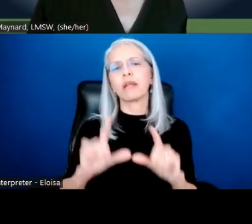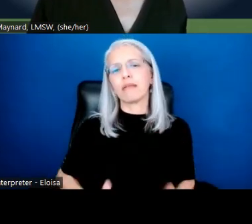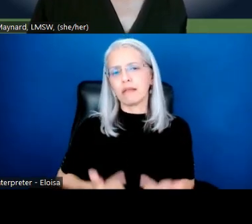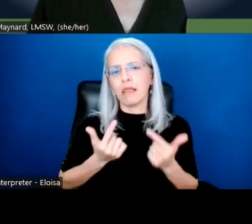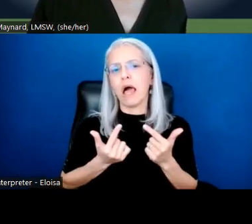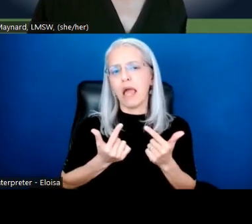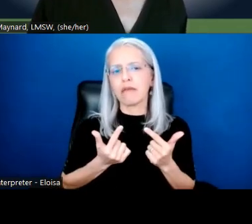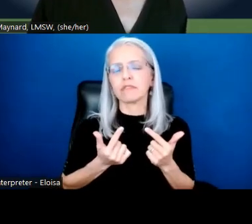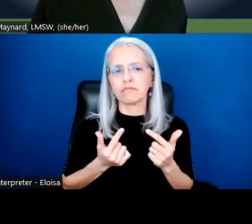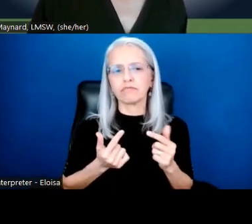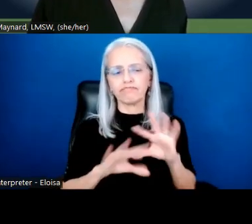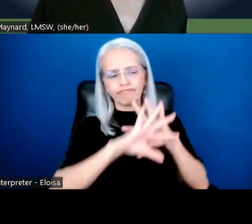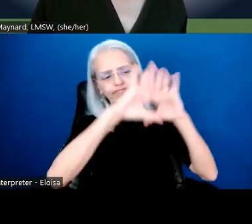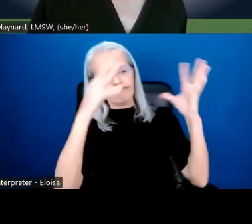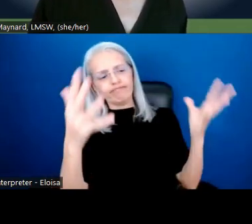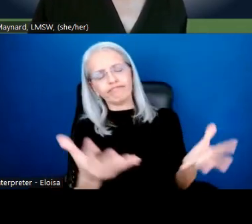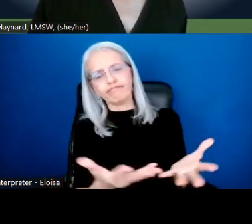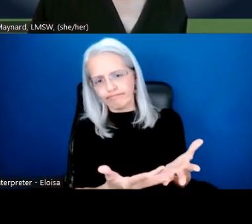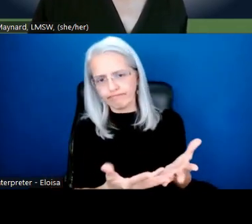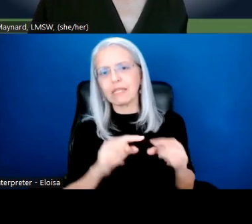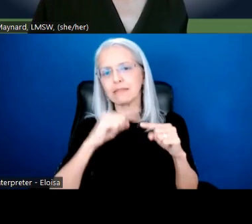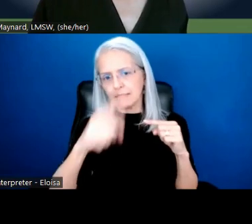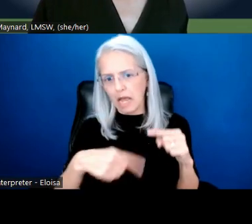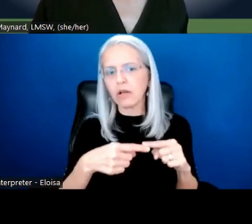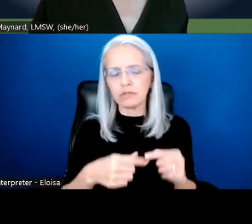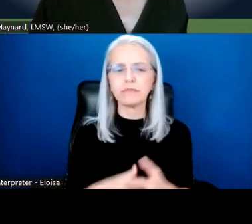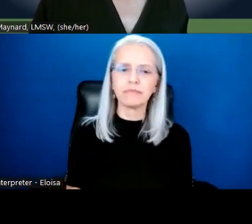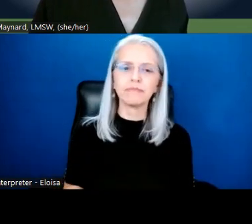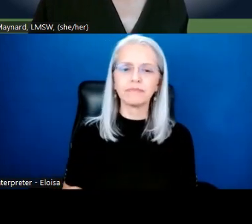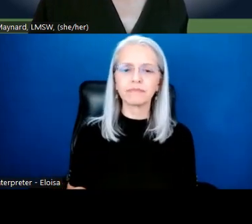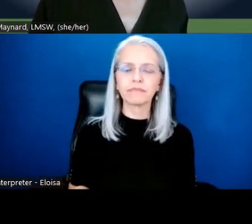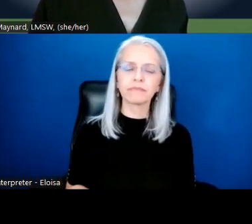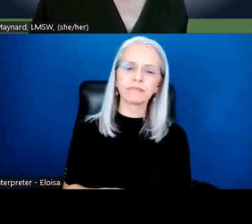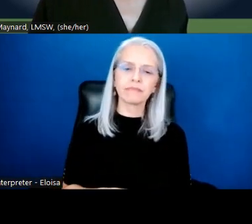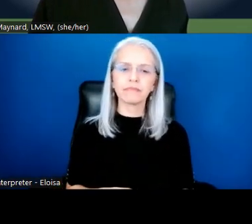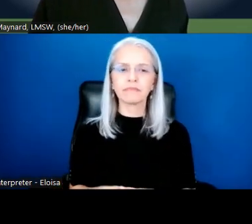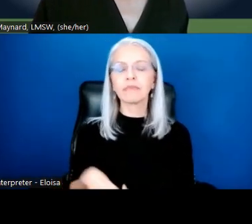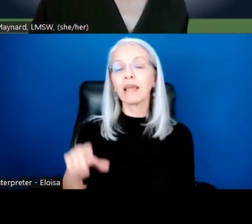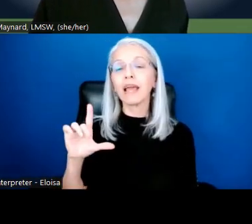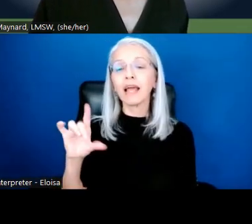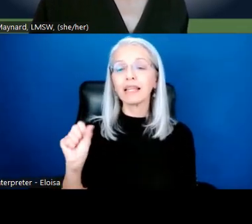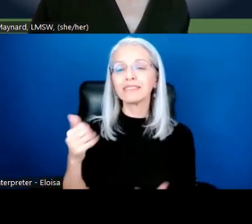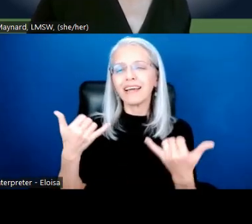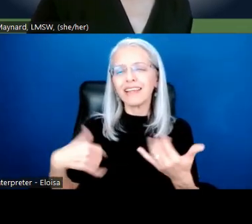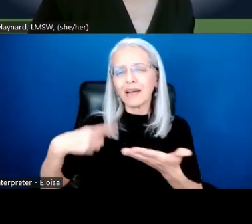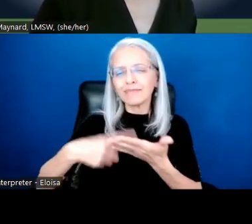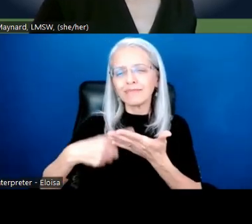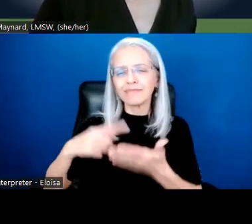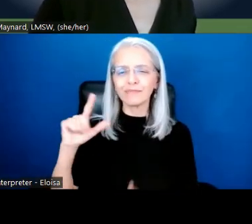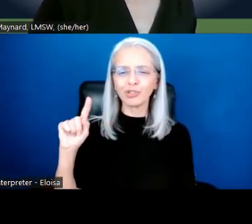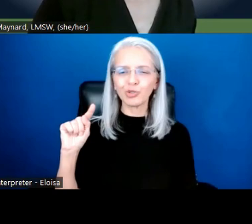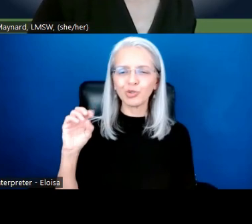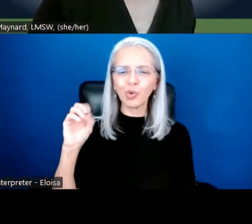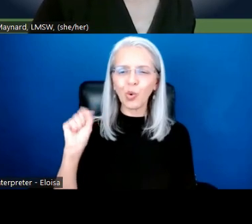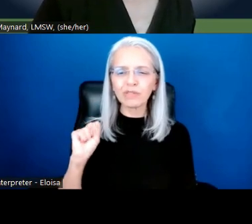speak, the whole entire cycle. So, Lisa, we're going to talk about some tools and strategies when